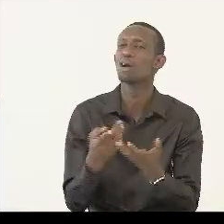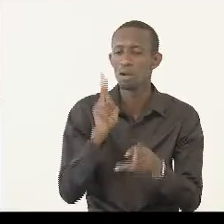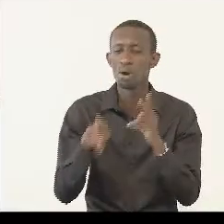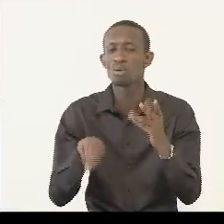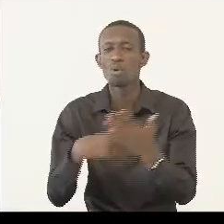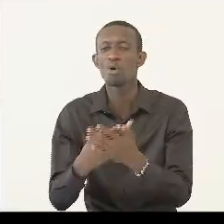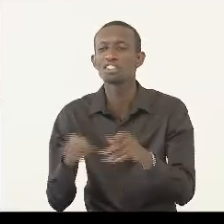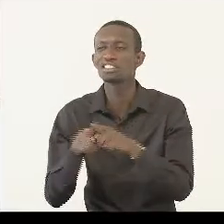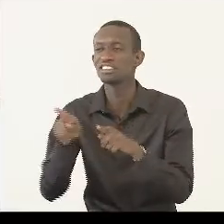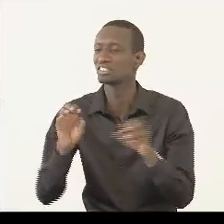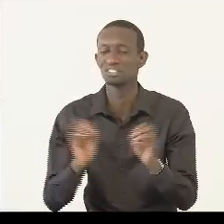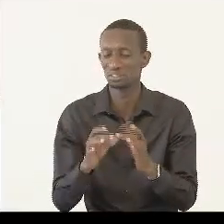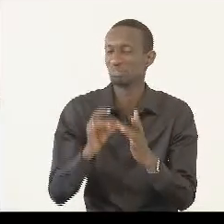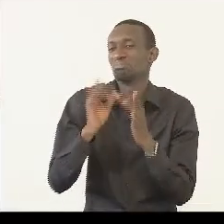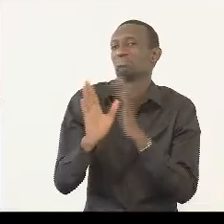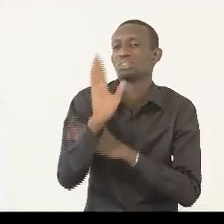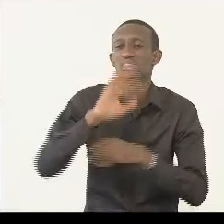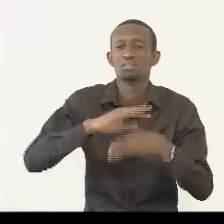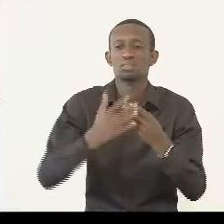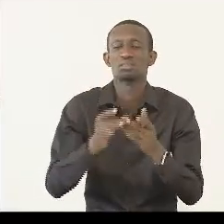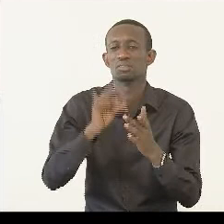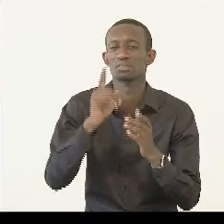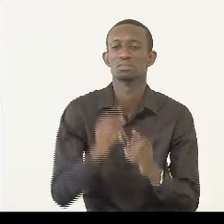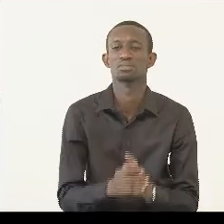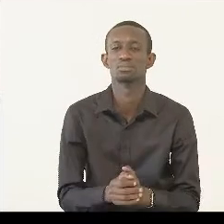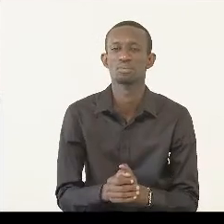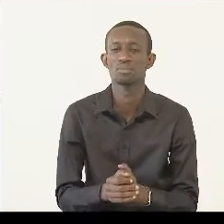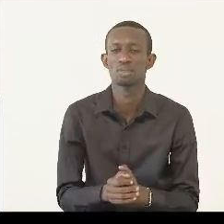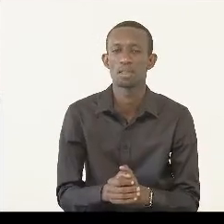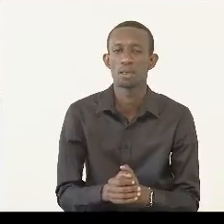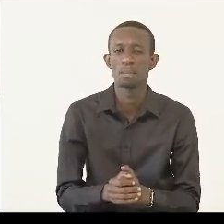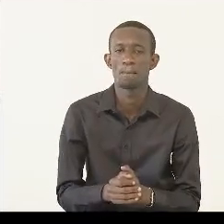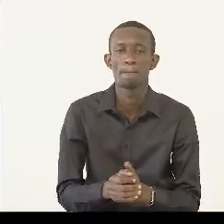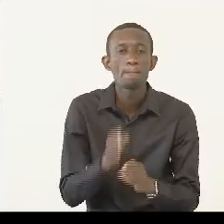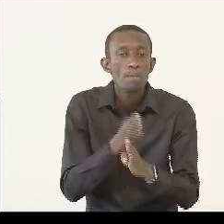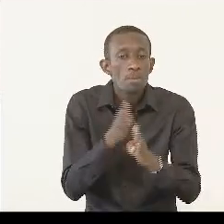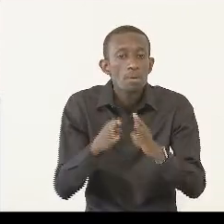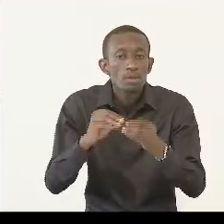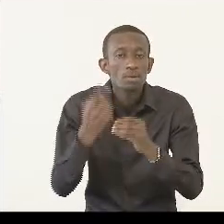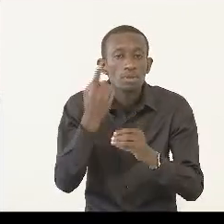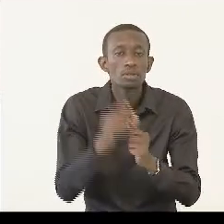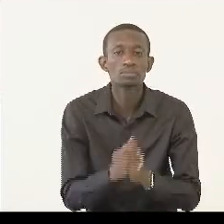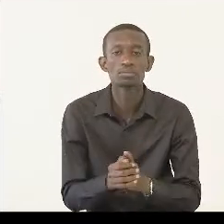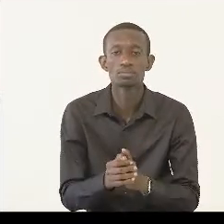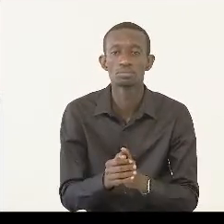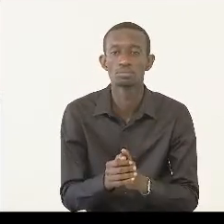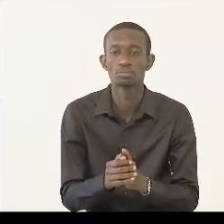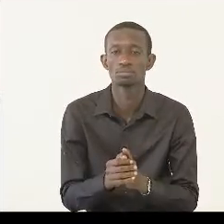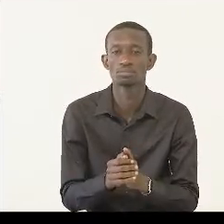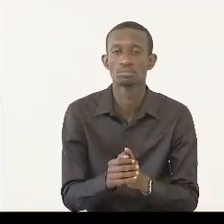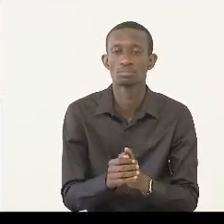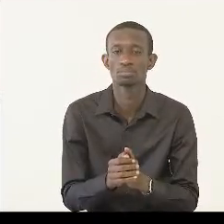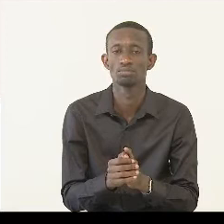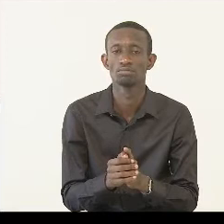a guidance on how to get the answer. Guidance for number 1 is complementary base pairing. A pairs with